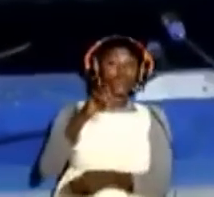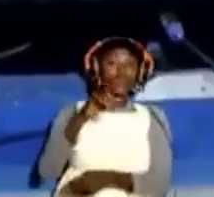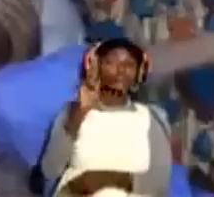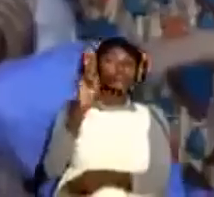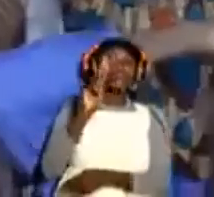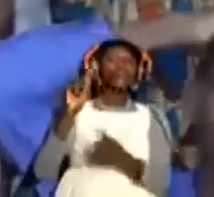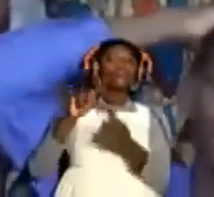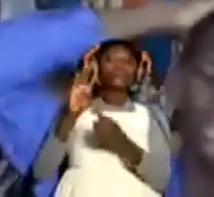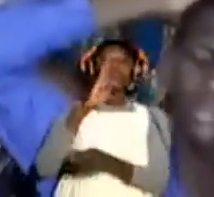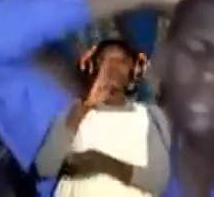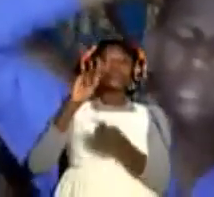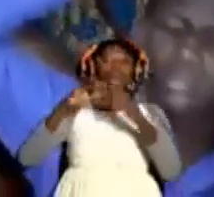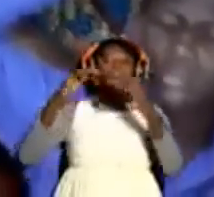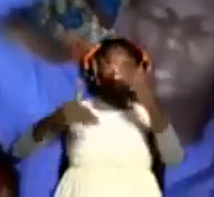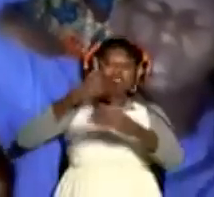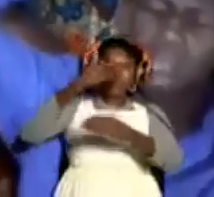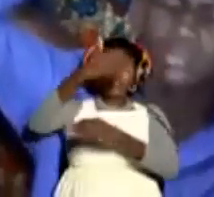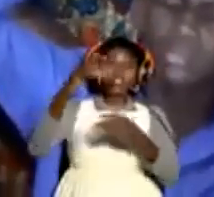level.